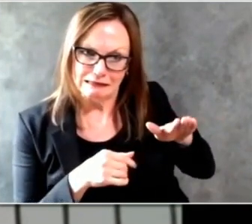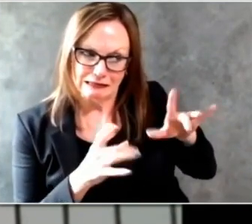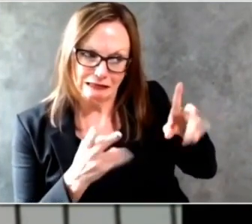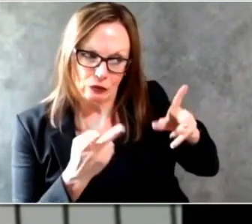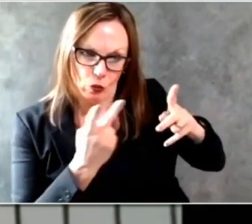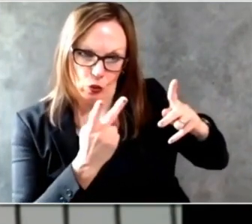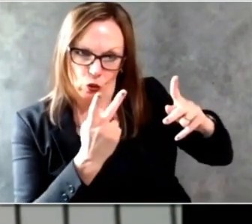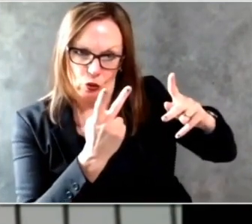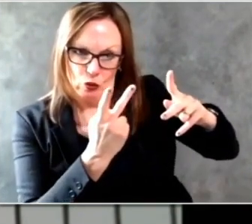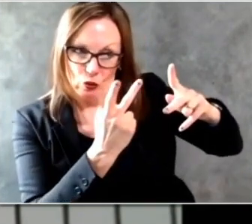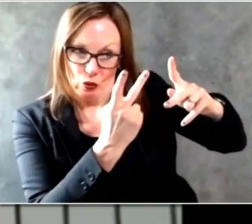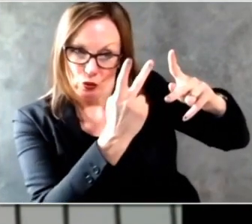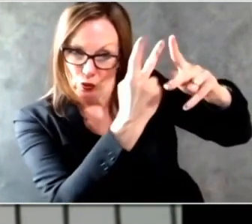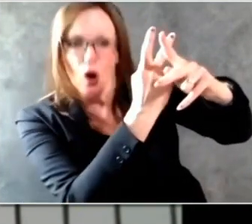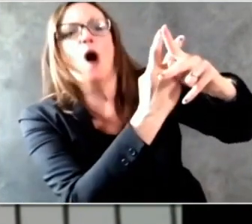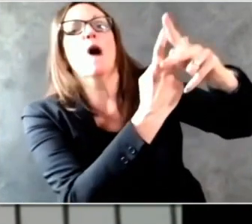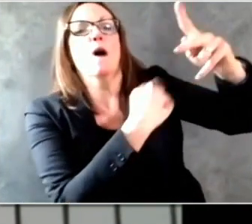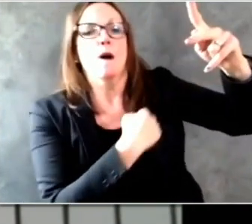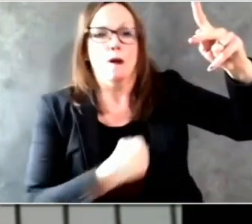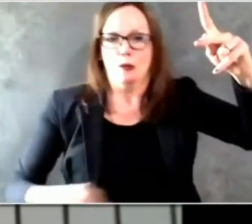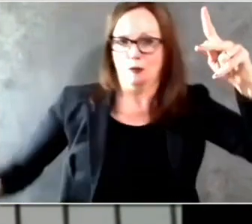Wisconsin Public Radio.